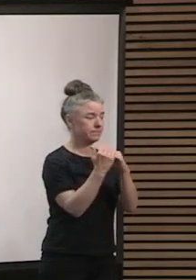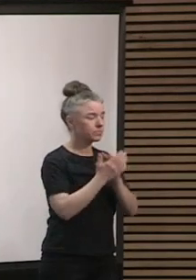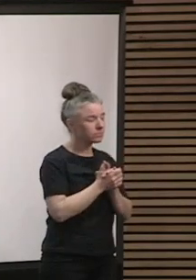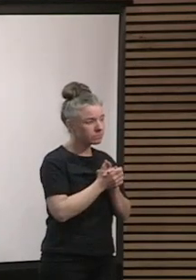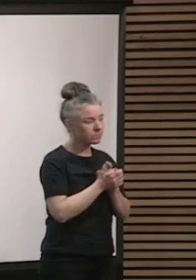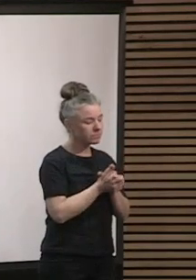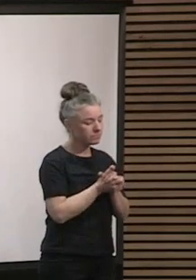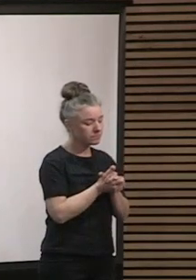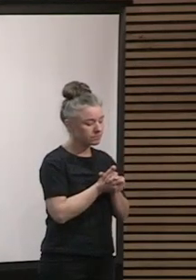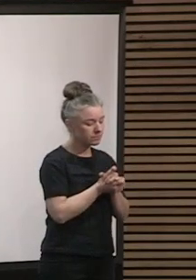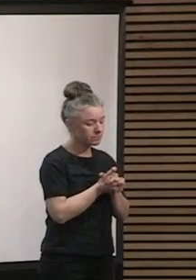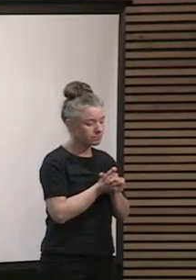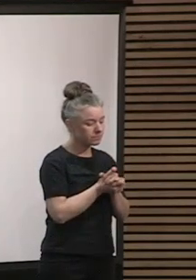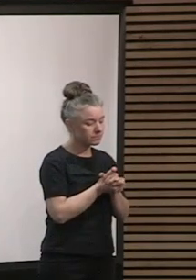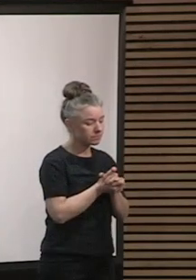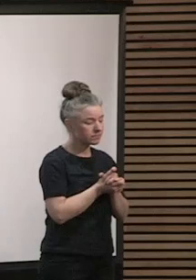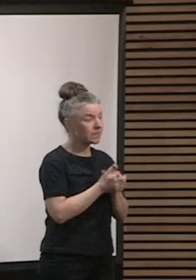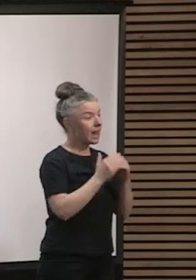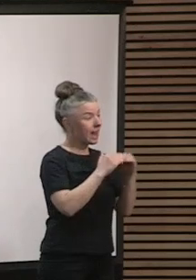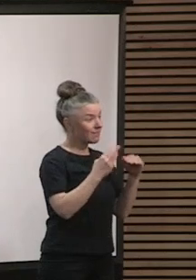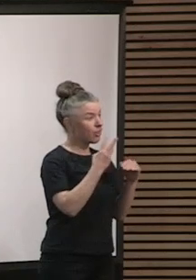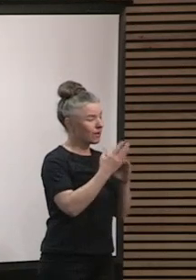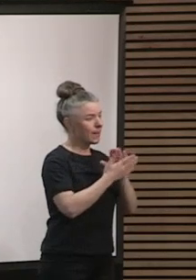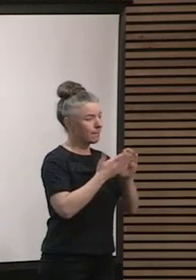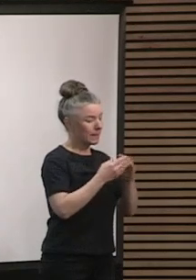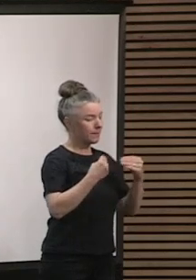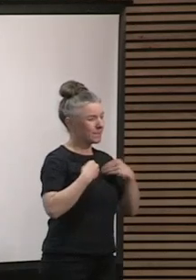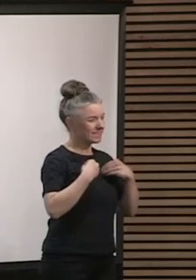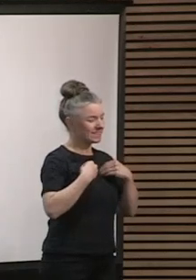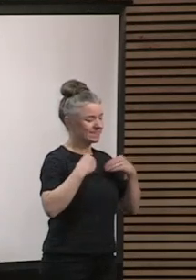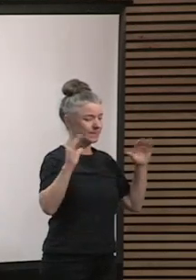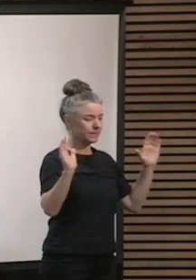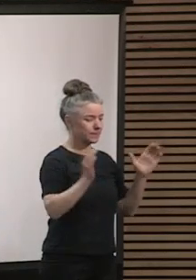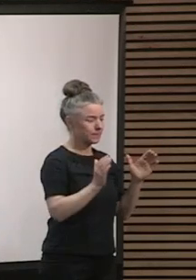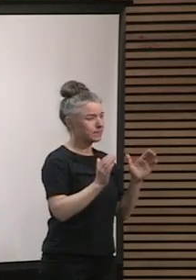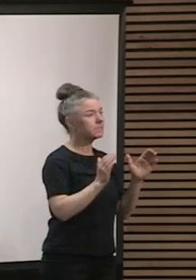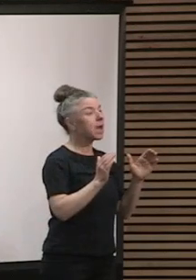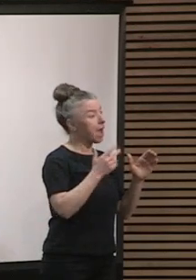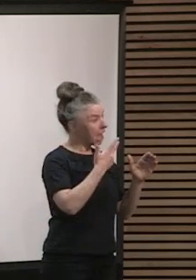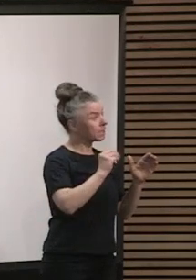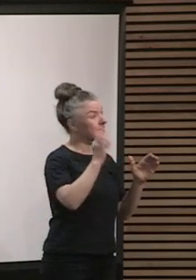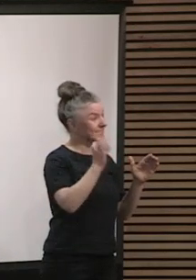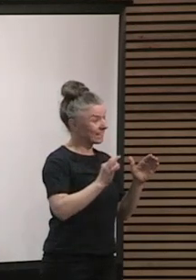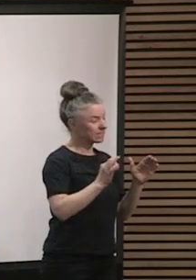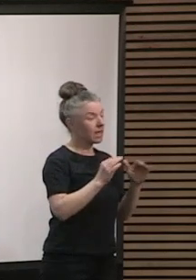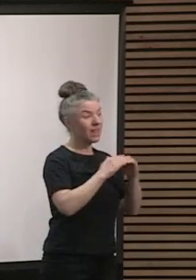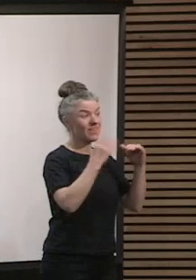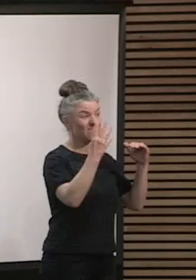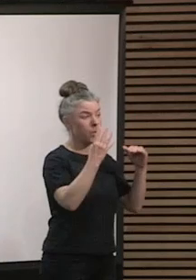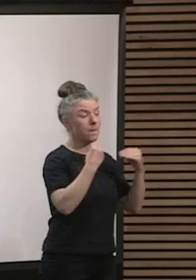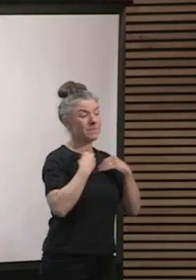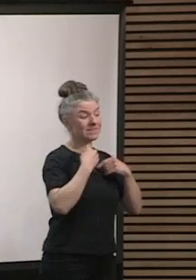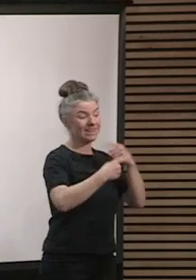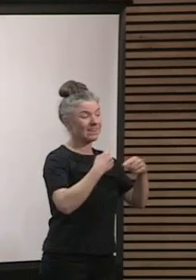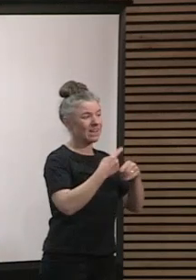economy operates at roughly about 80% at level three compared to 60% at level four. I am